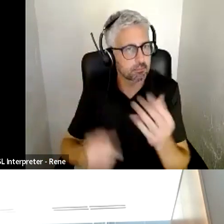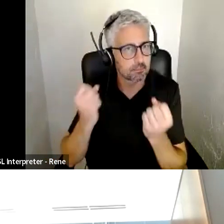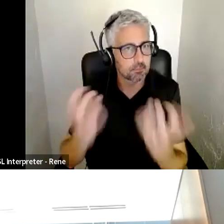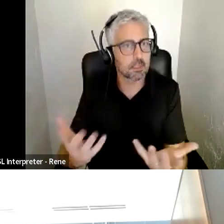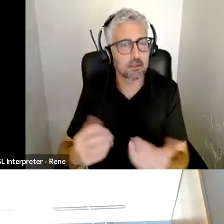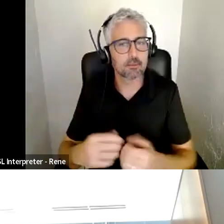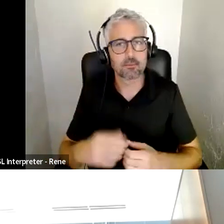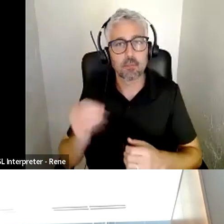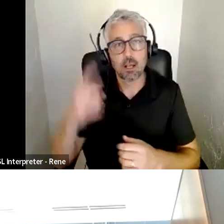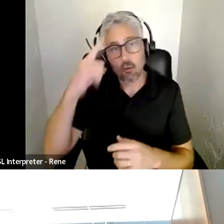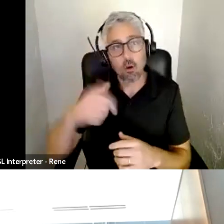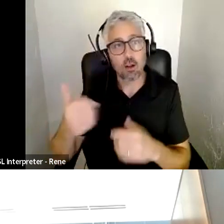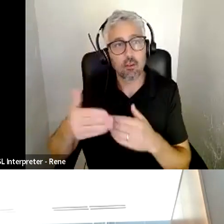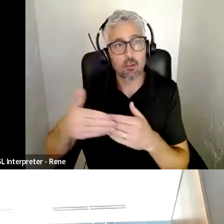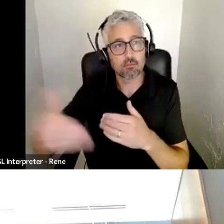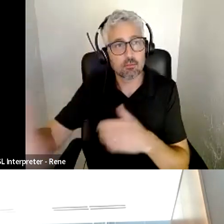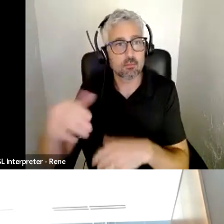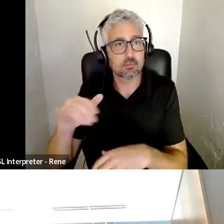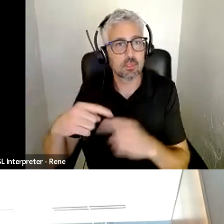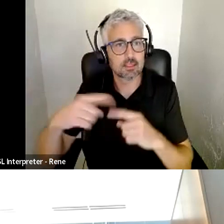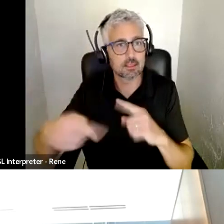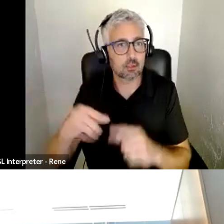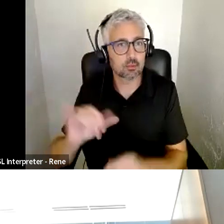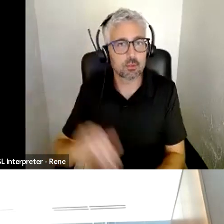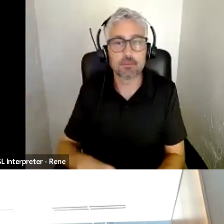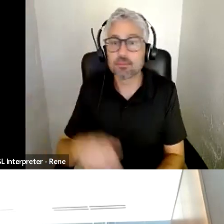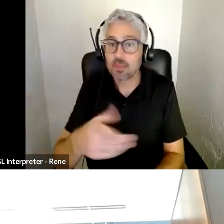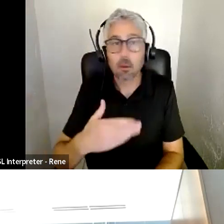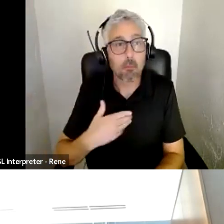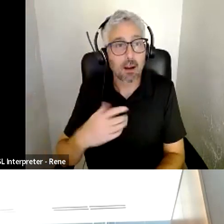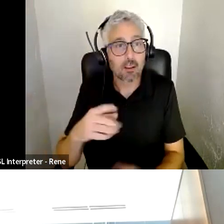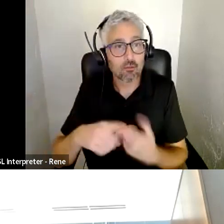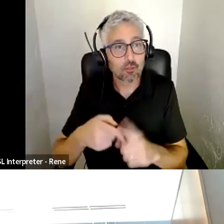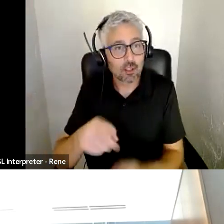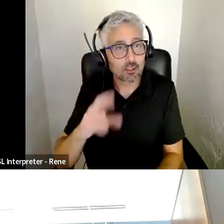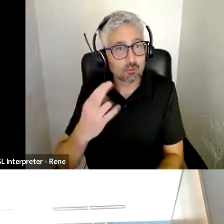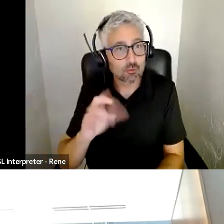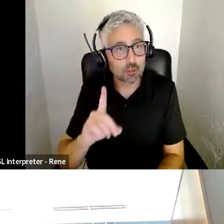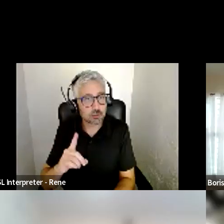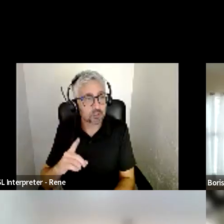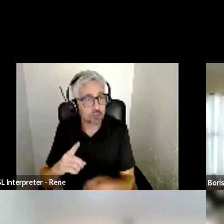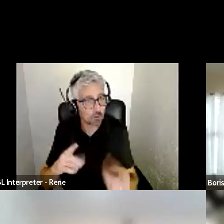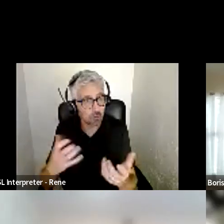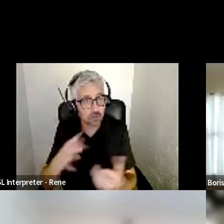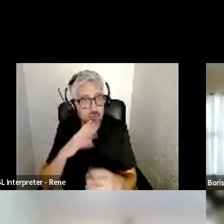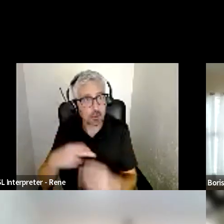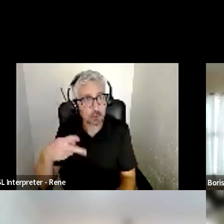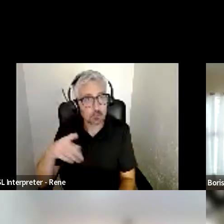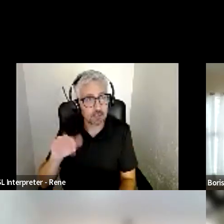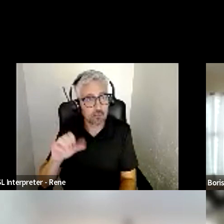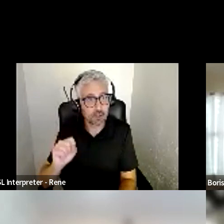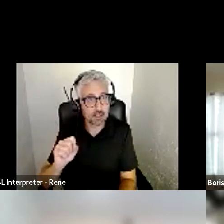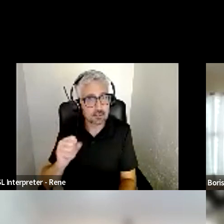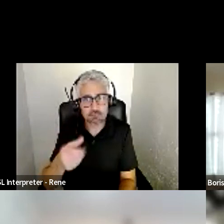cycles after that. Richard, my friend, you want to take us through PFAS? Let